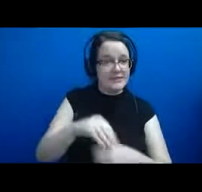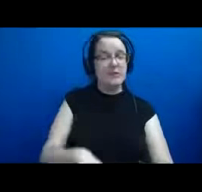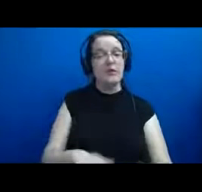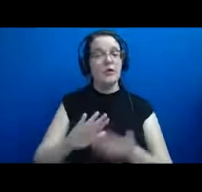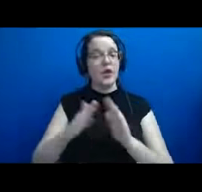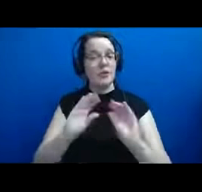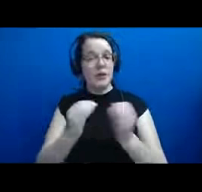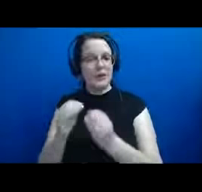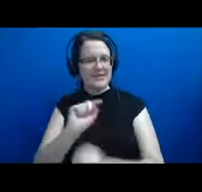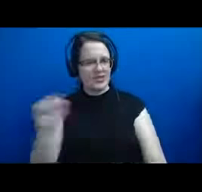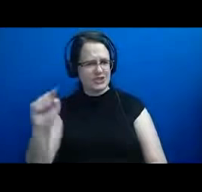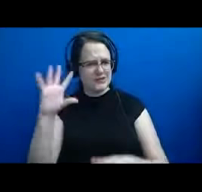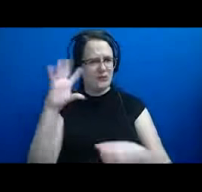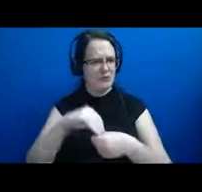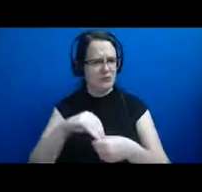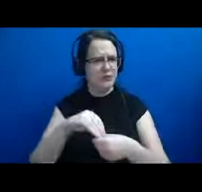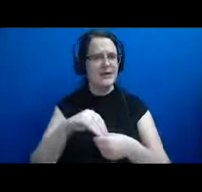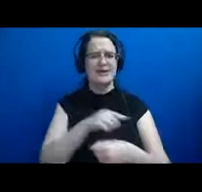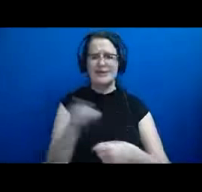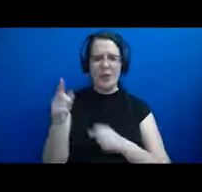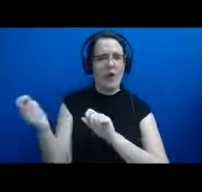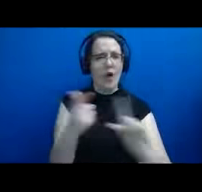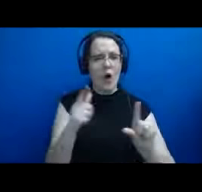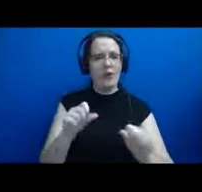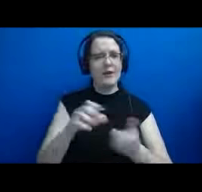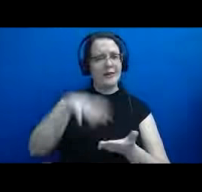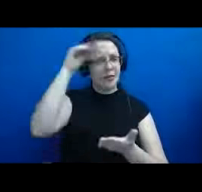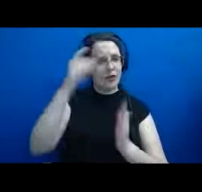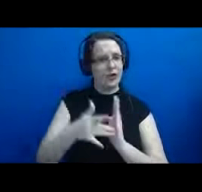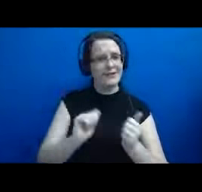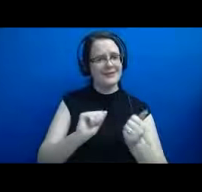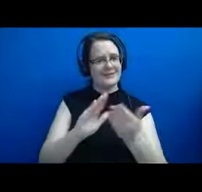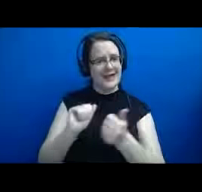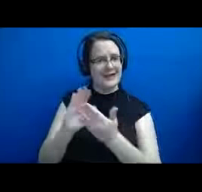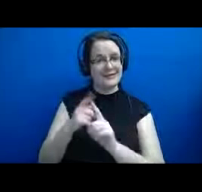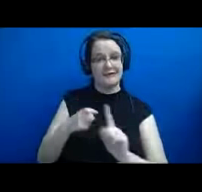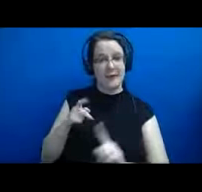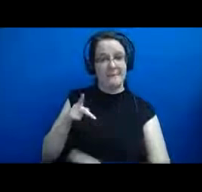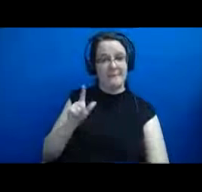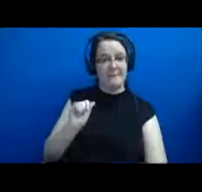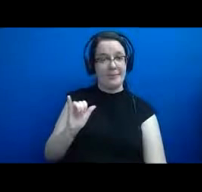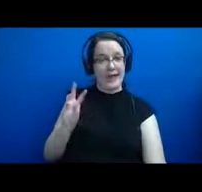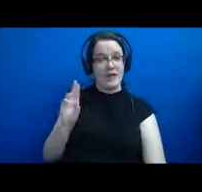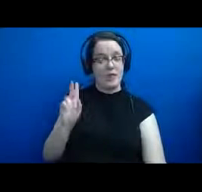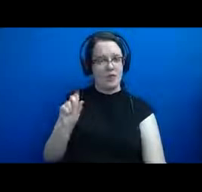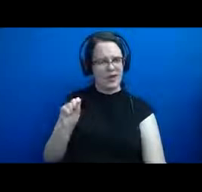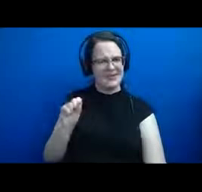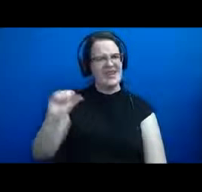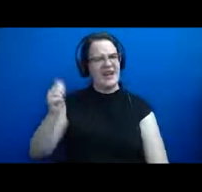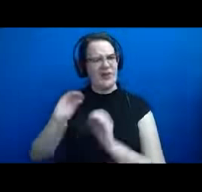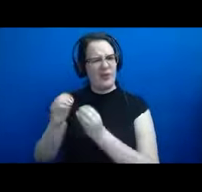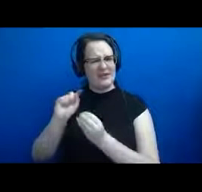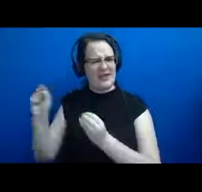that work so that they can also learn these techniques that PlayWorks has or others have to support that language around building